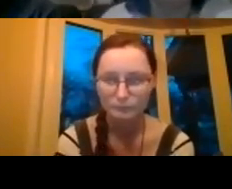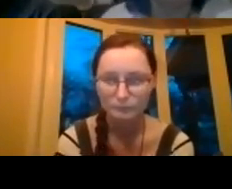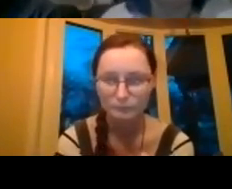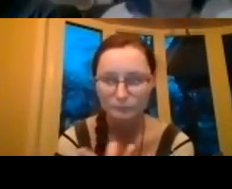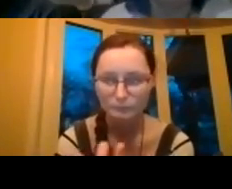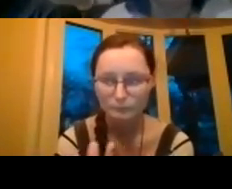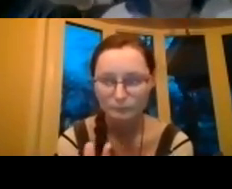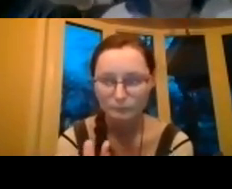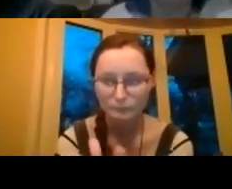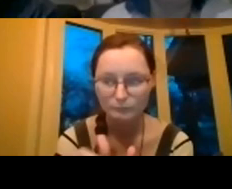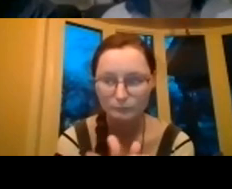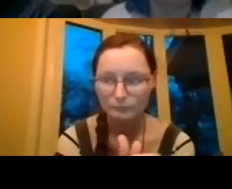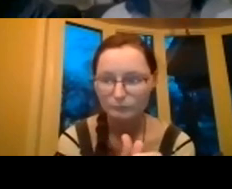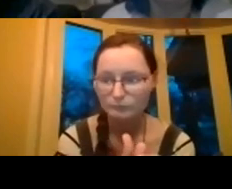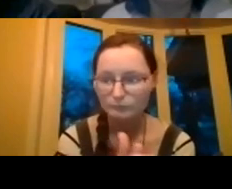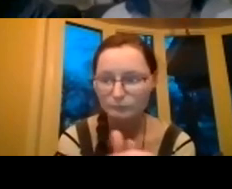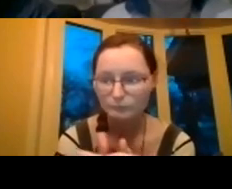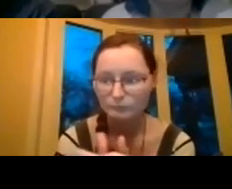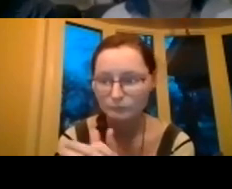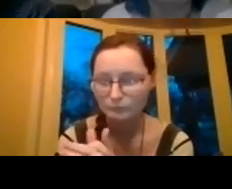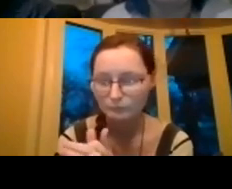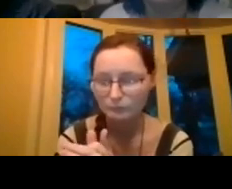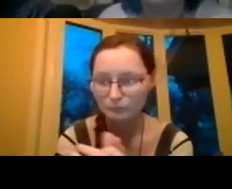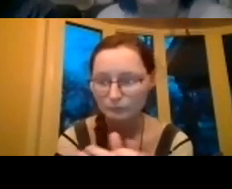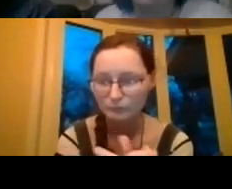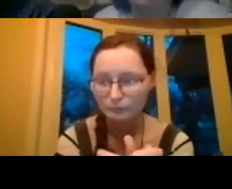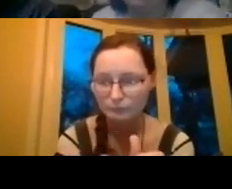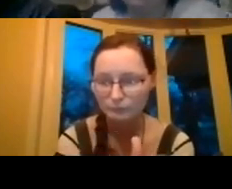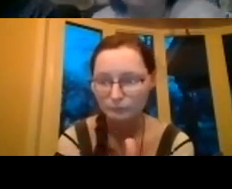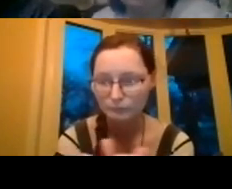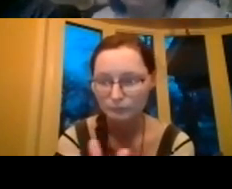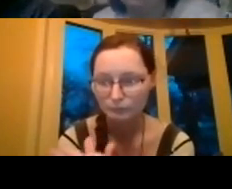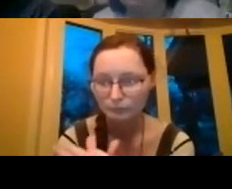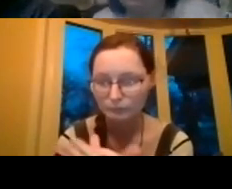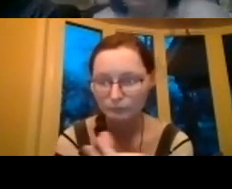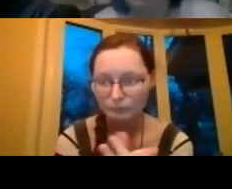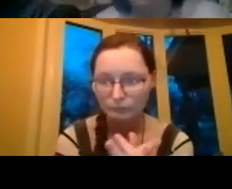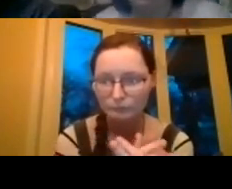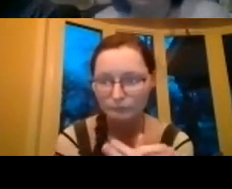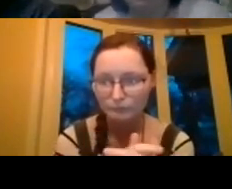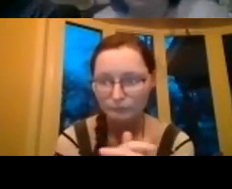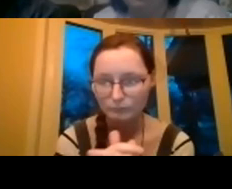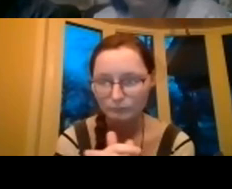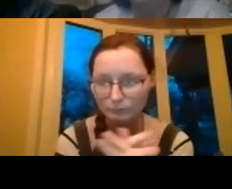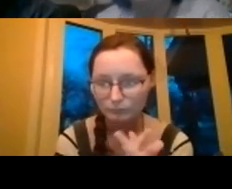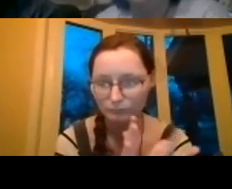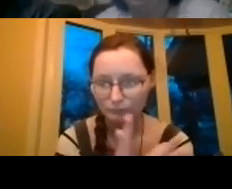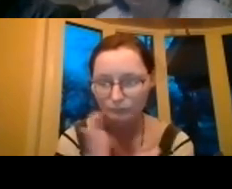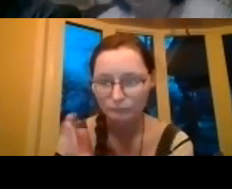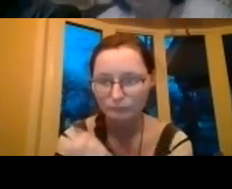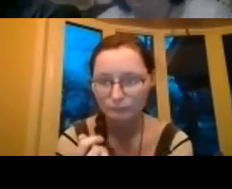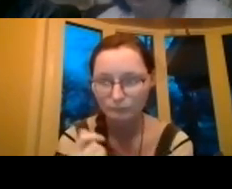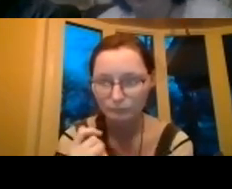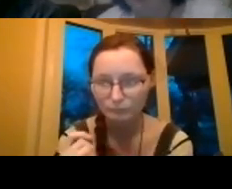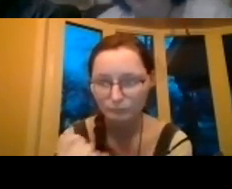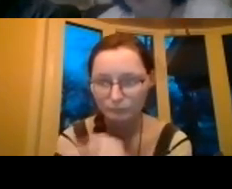about in a little while. And when we hit some really bad days in the 80s, enrollment